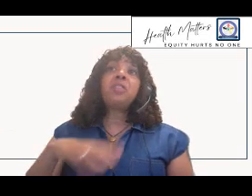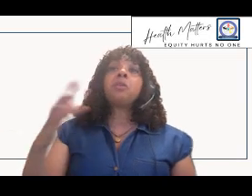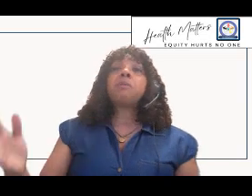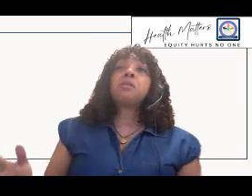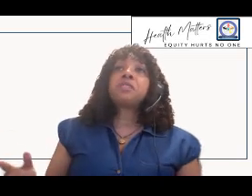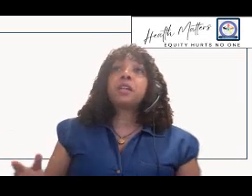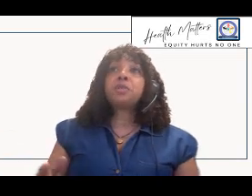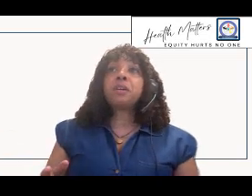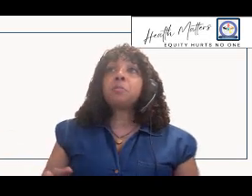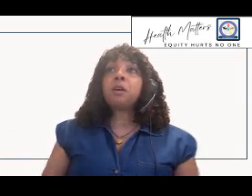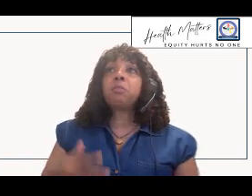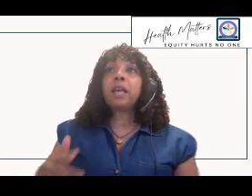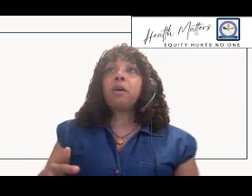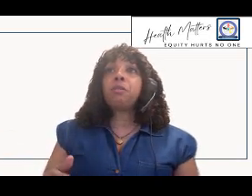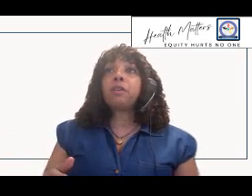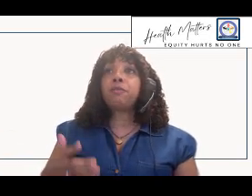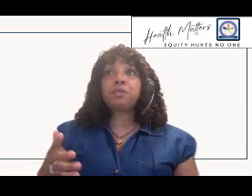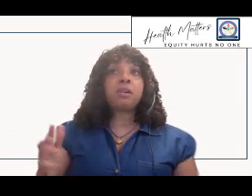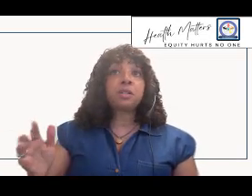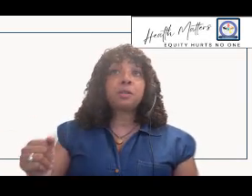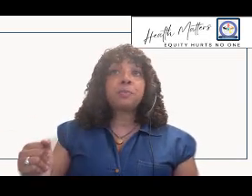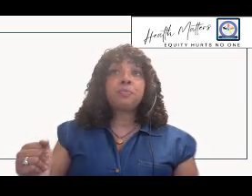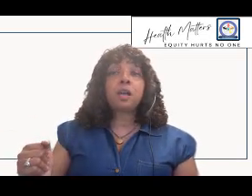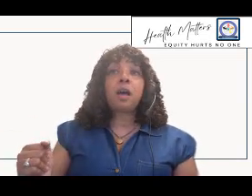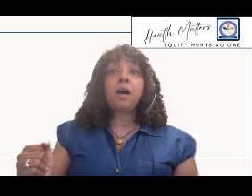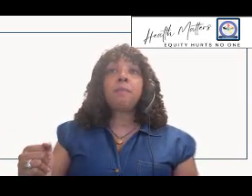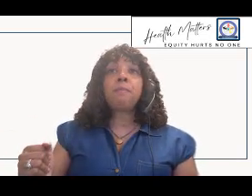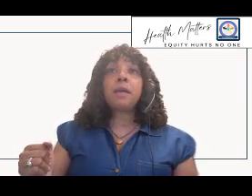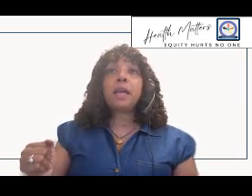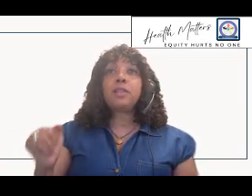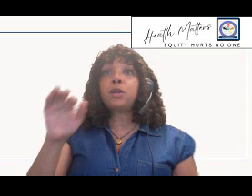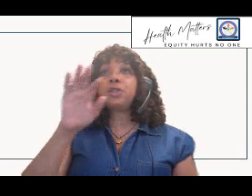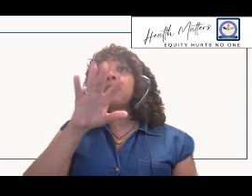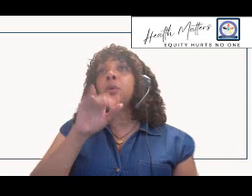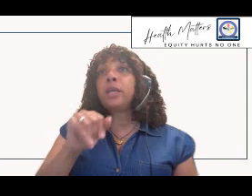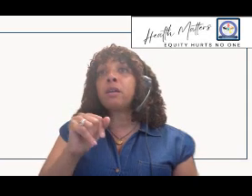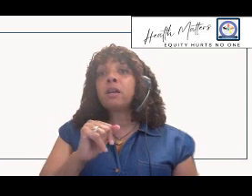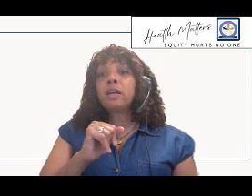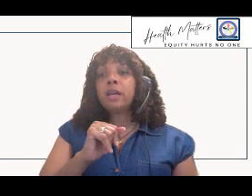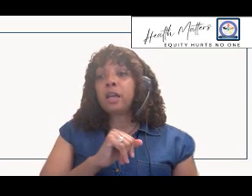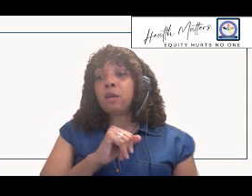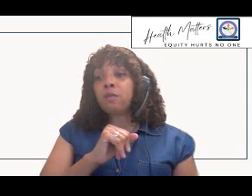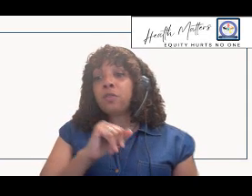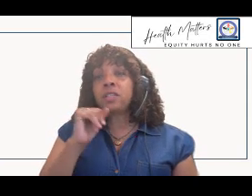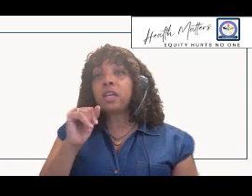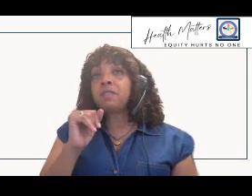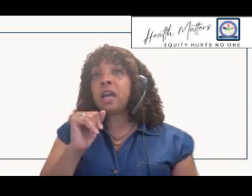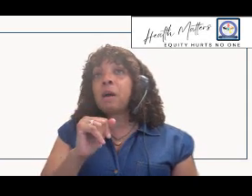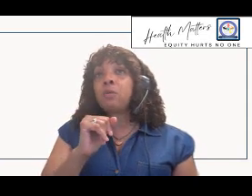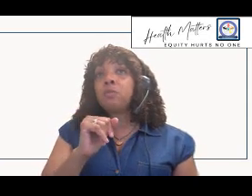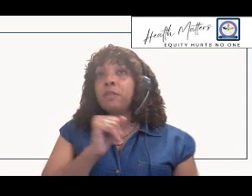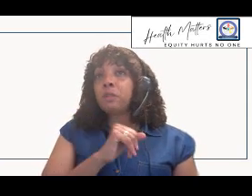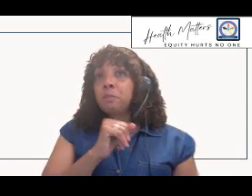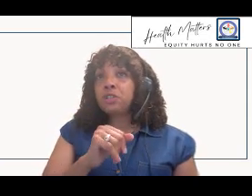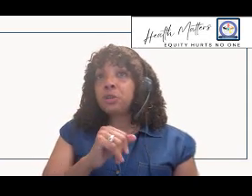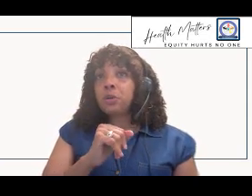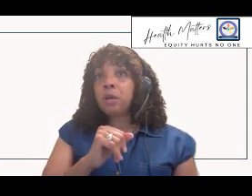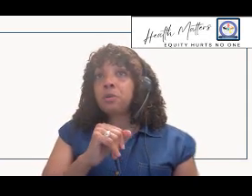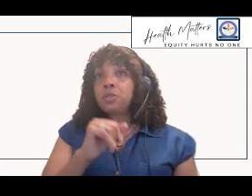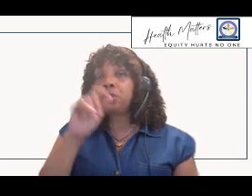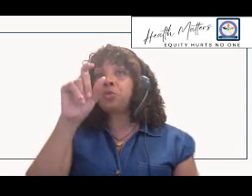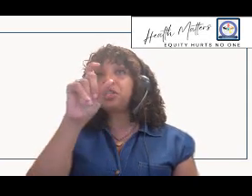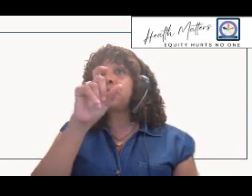So then other bills that address public health infrastructure. There are several here, and for the sake of time, I'll definitely